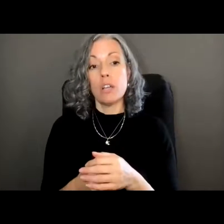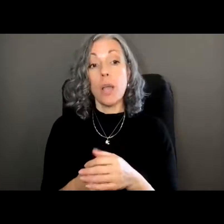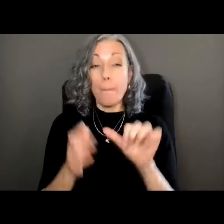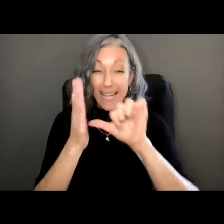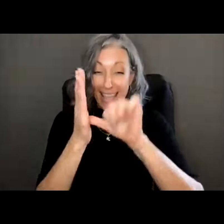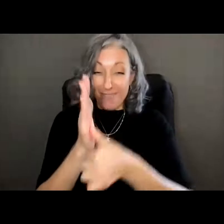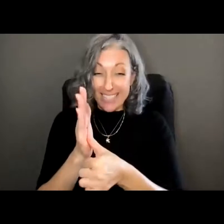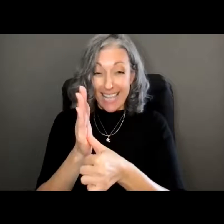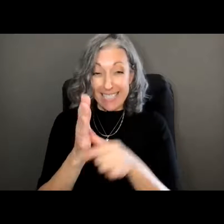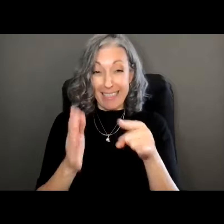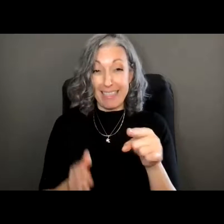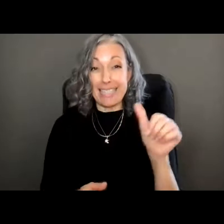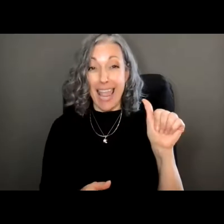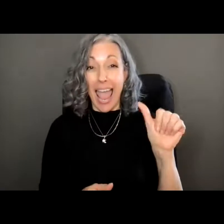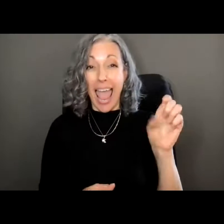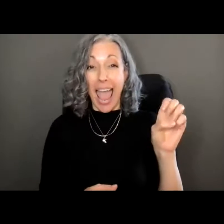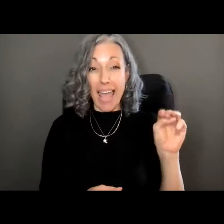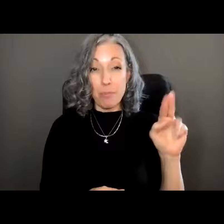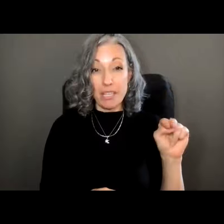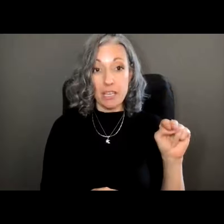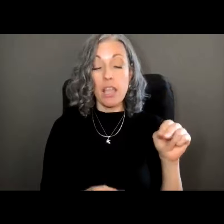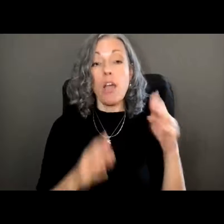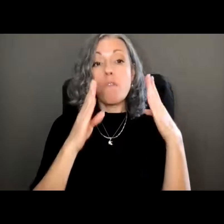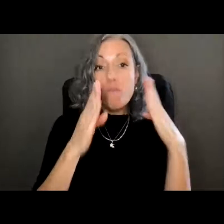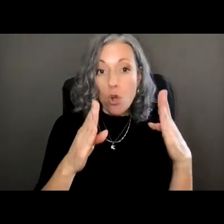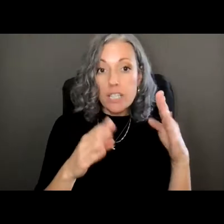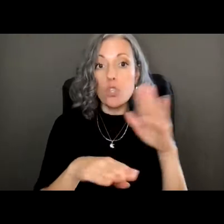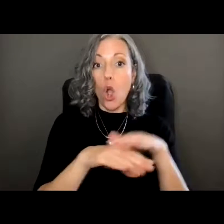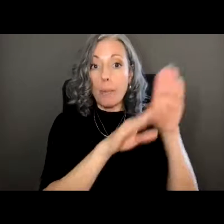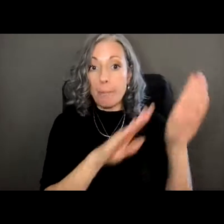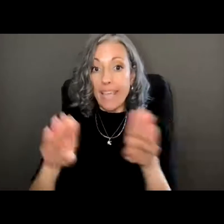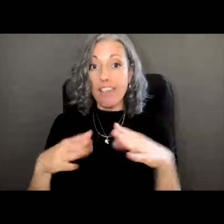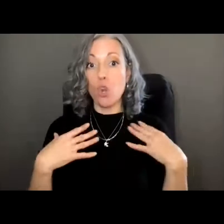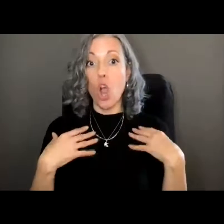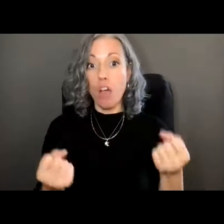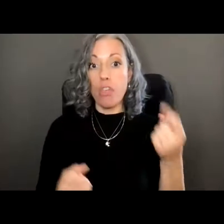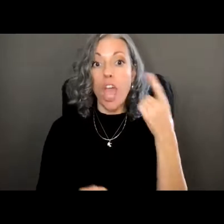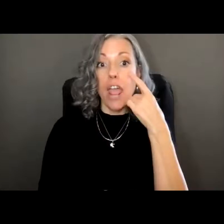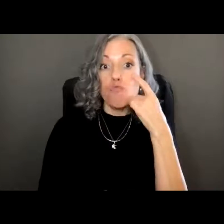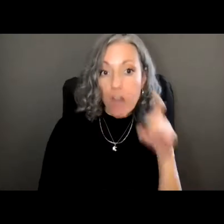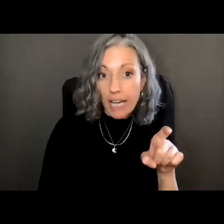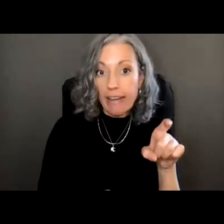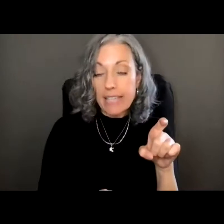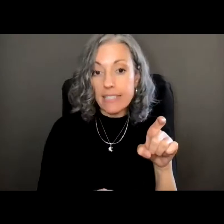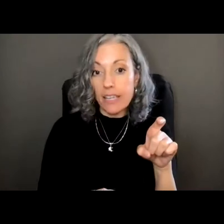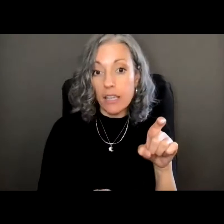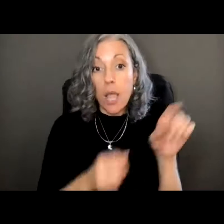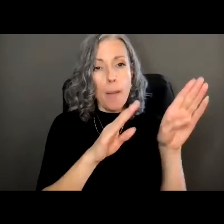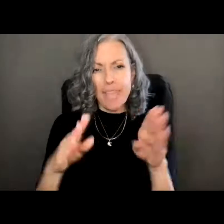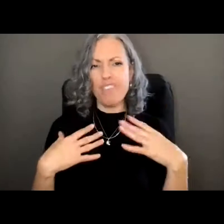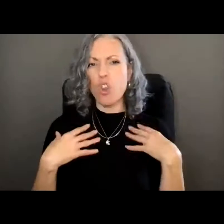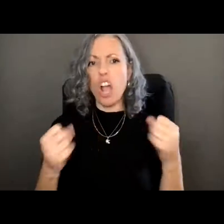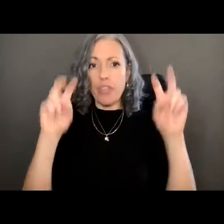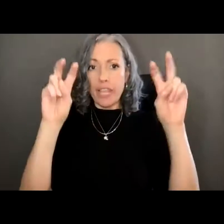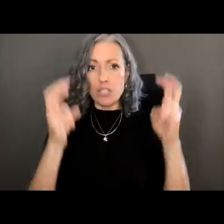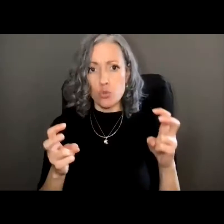emphasizes this administration's focus on behavioral health and recognizing that behavioral health